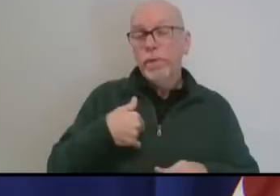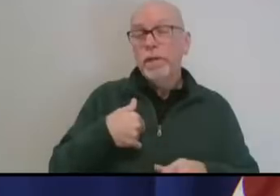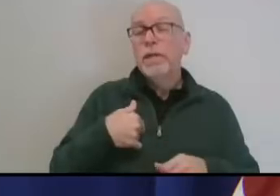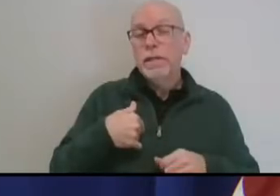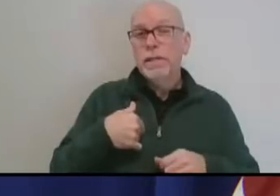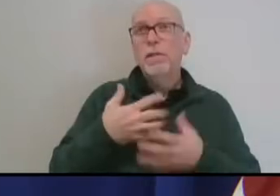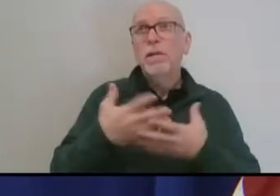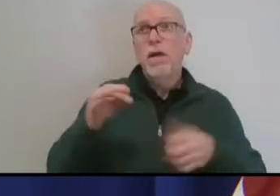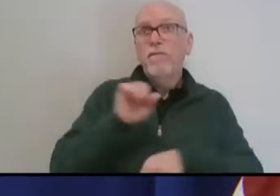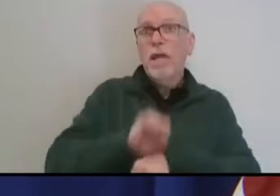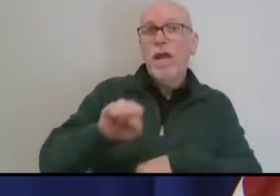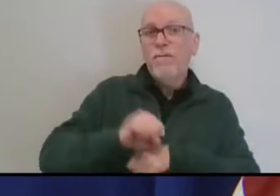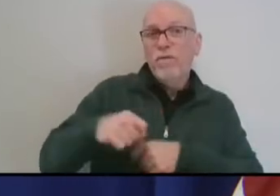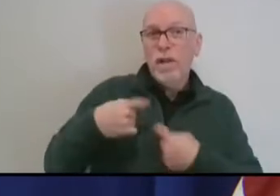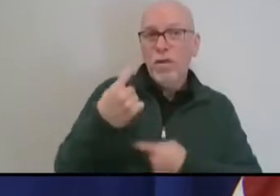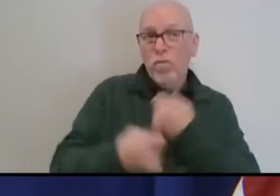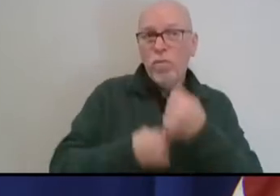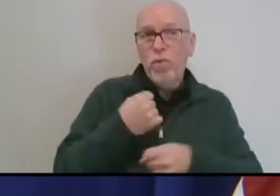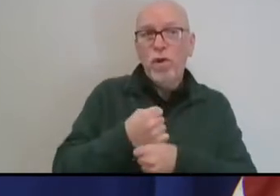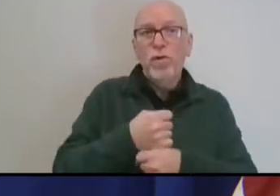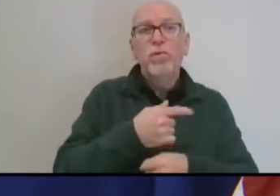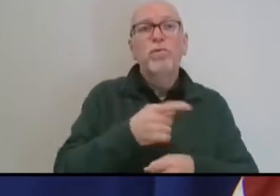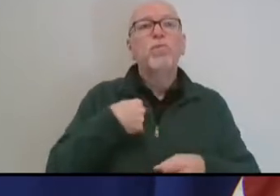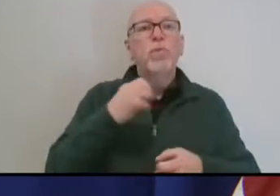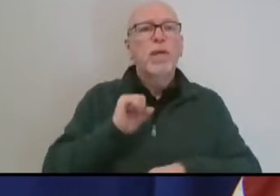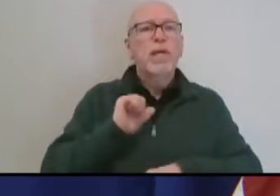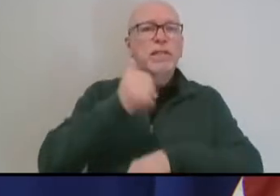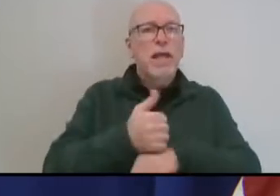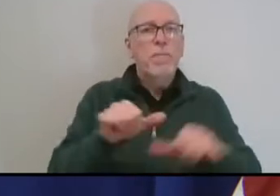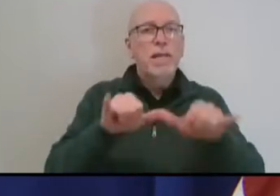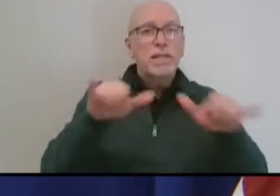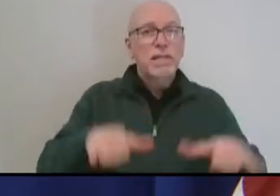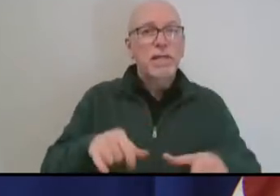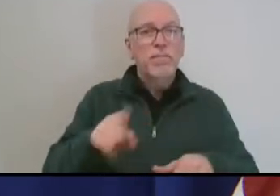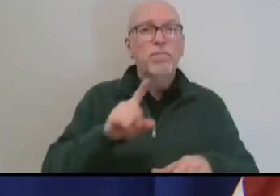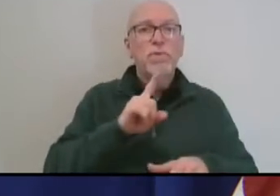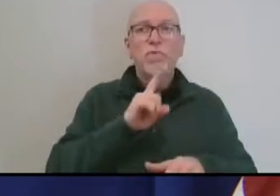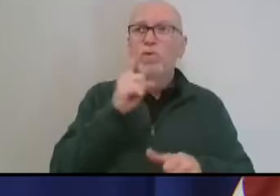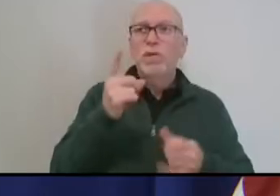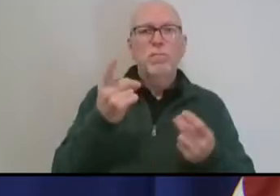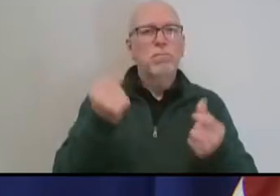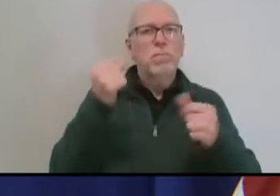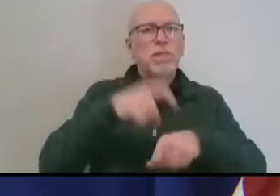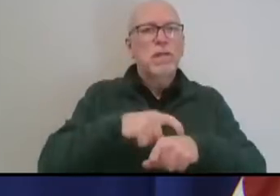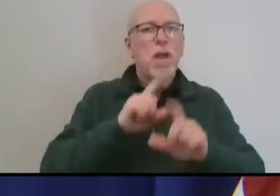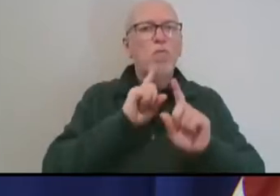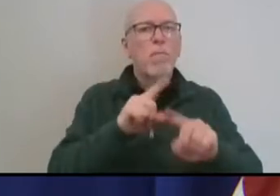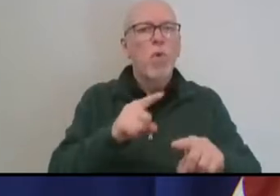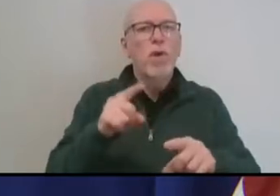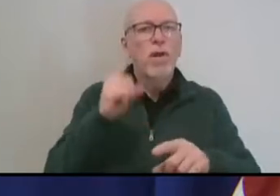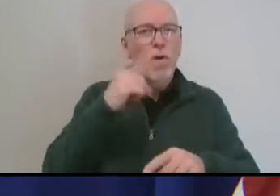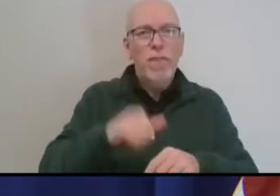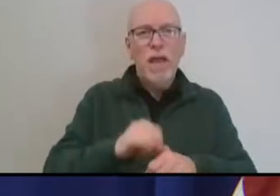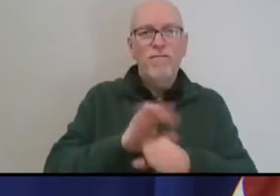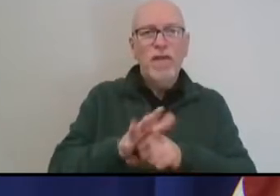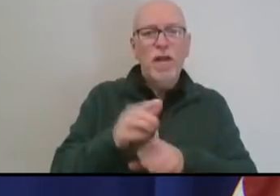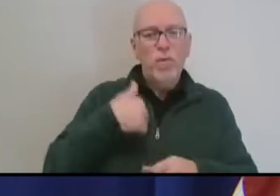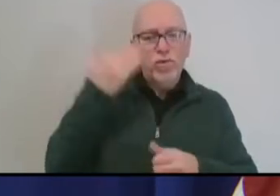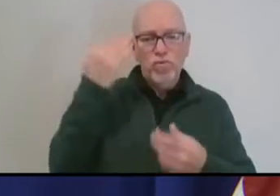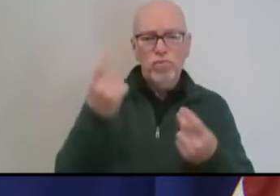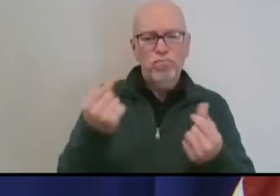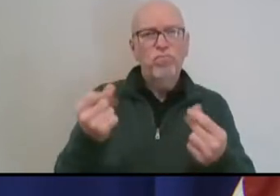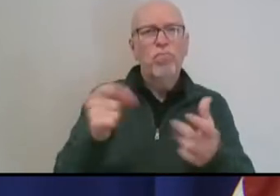the last year to stand up a system that's almost real-time reporting on this virus.